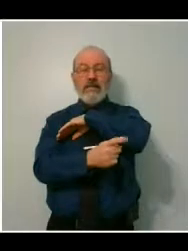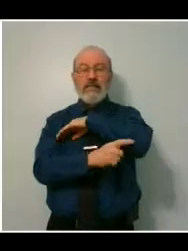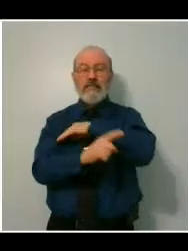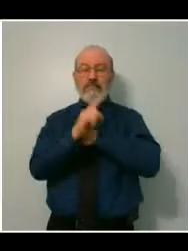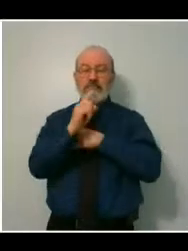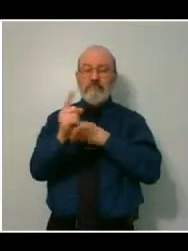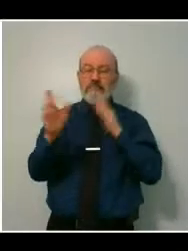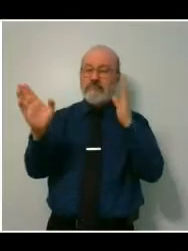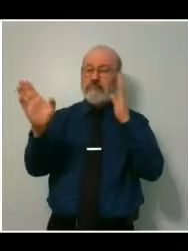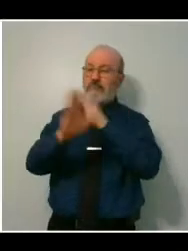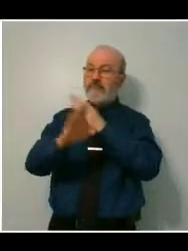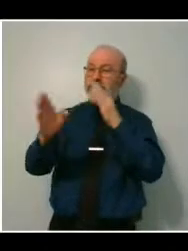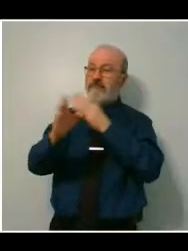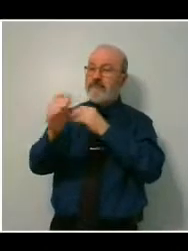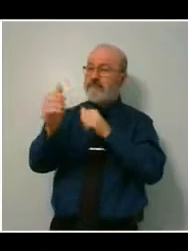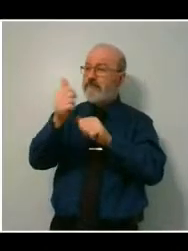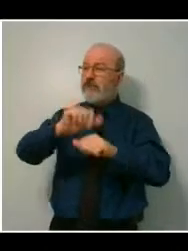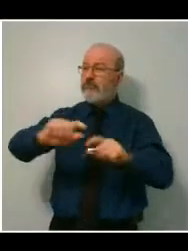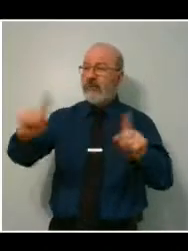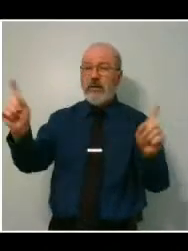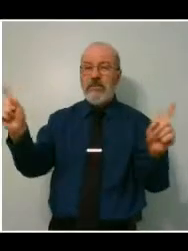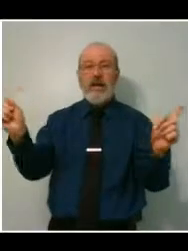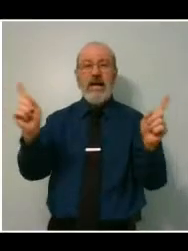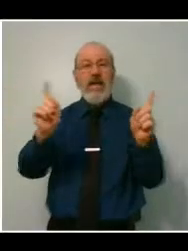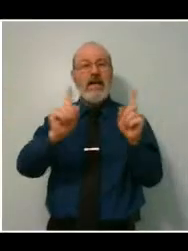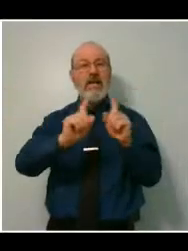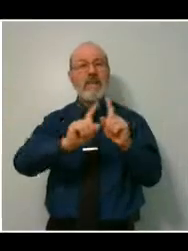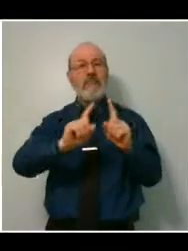temptations? Is there trouble